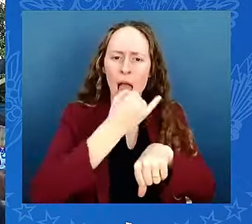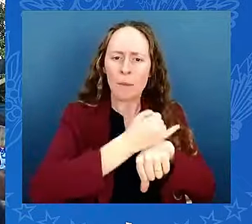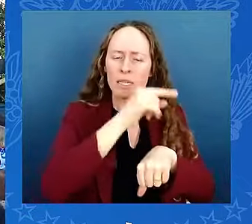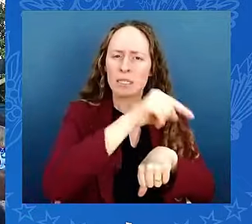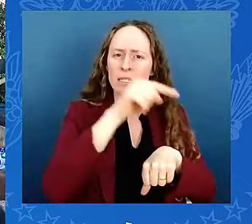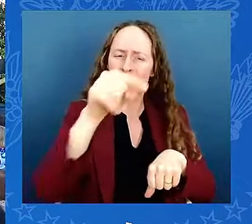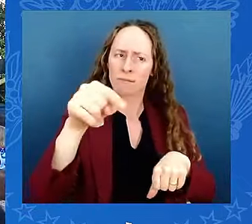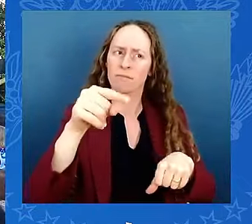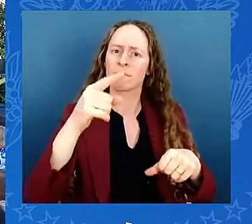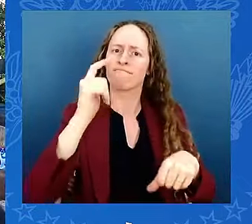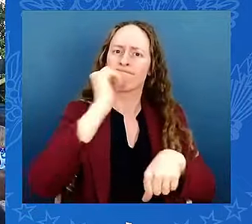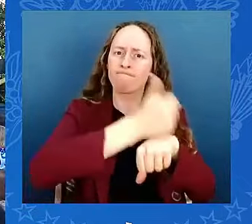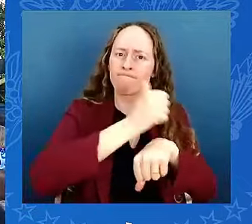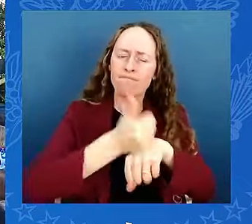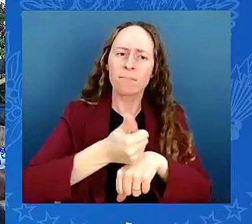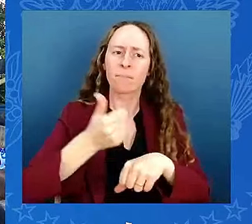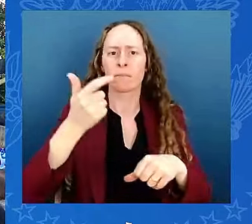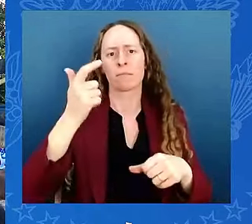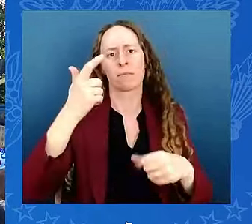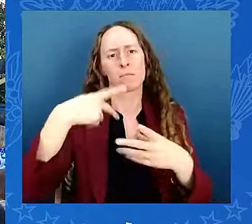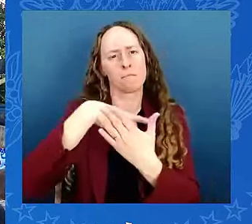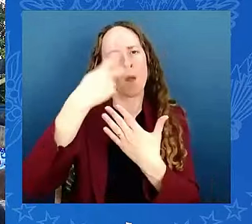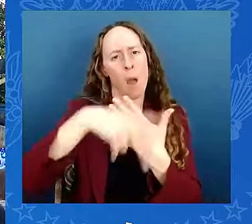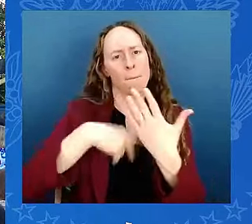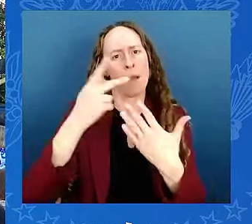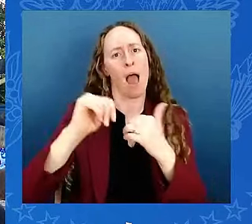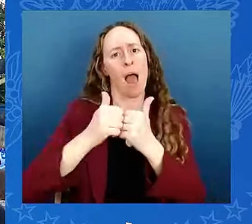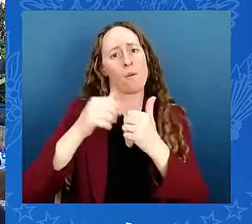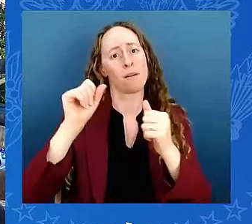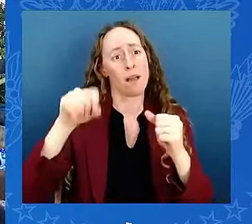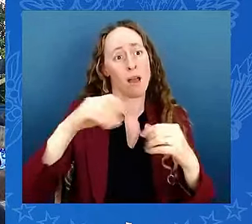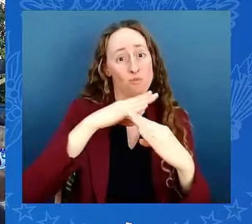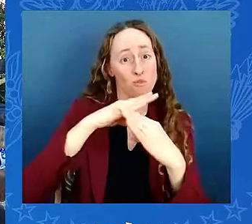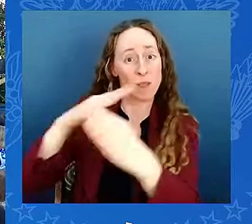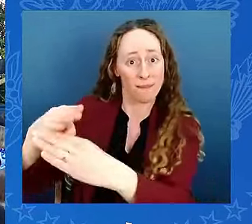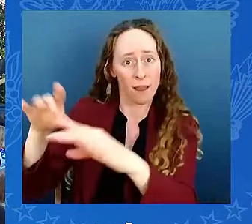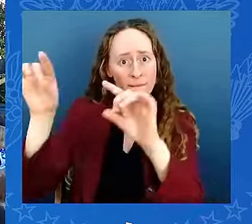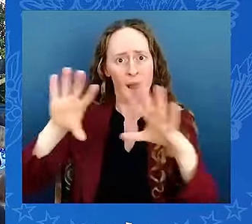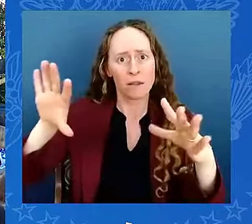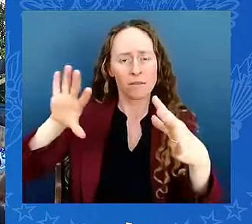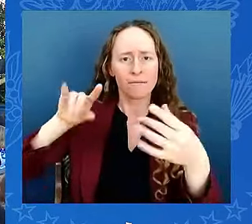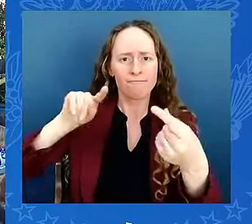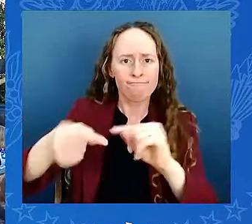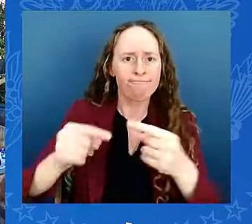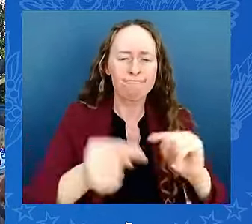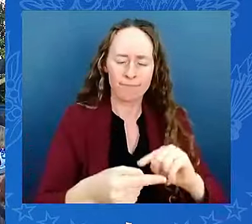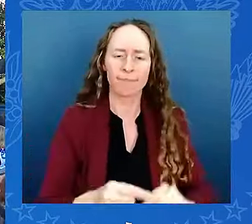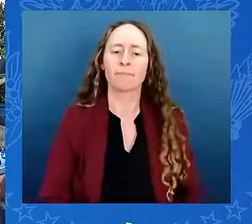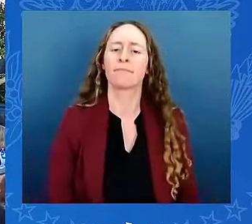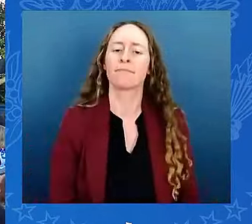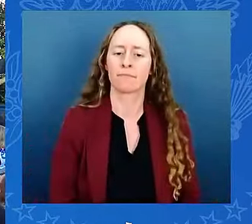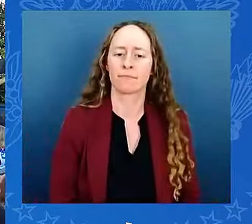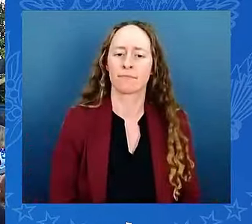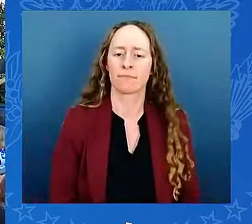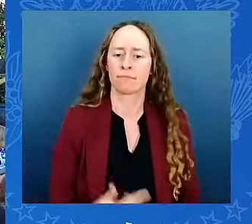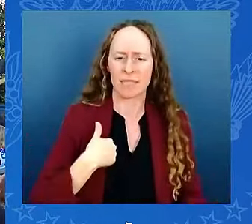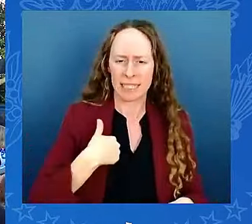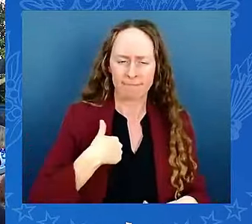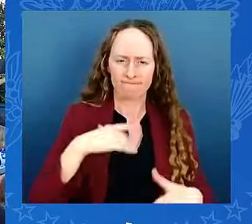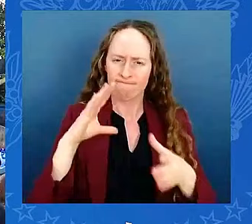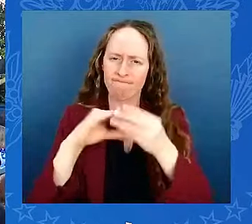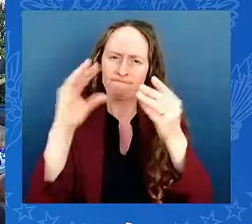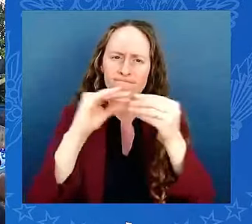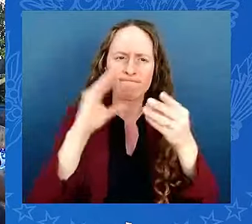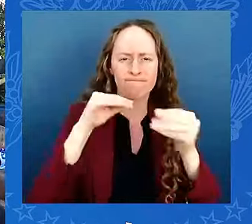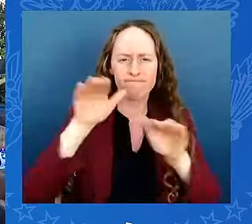So I began speaking out. And in 2018, I was honored to receive the It's On Us Biden Courage Award, where I got to speak with